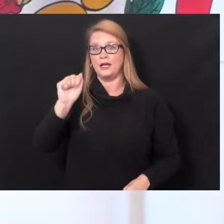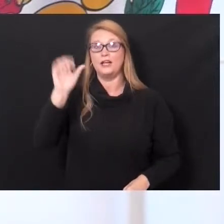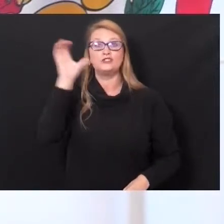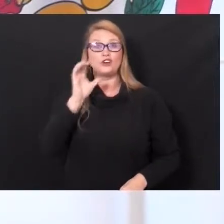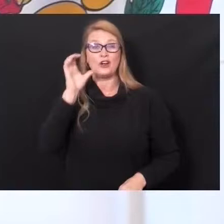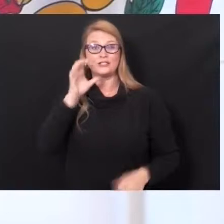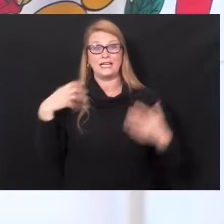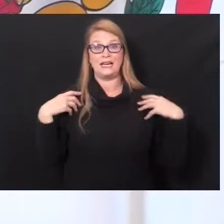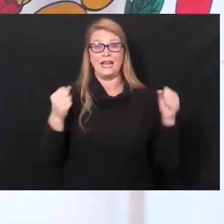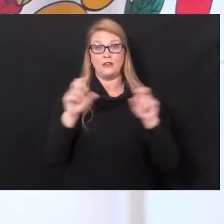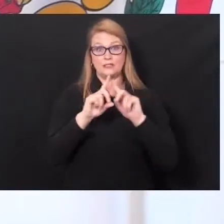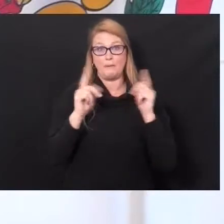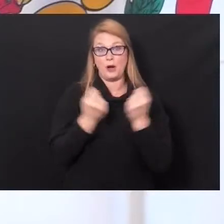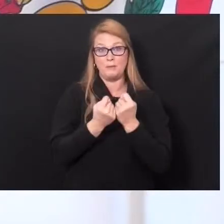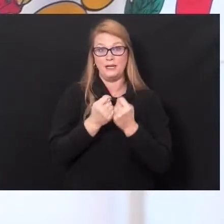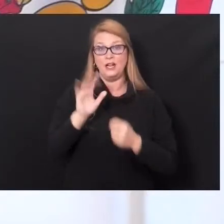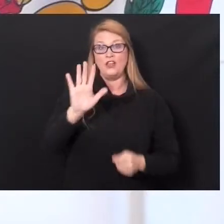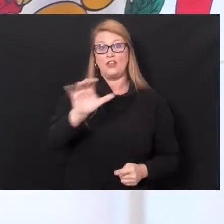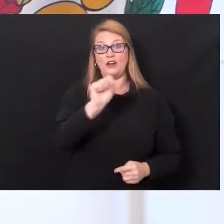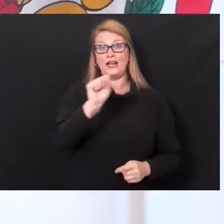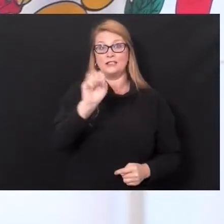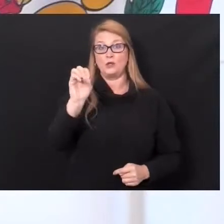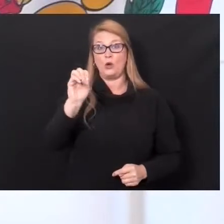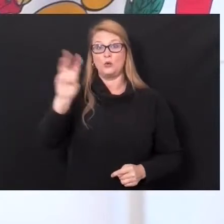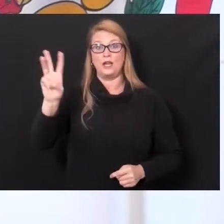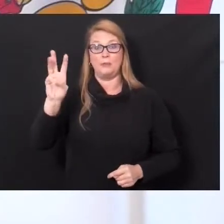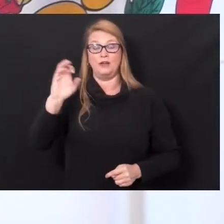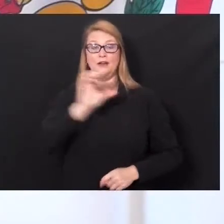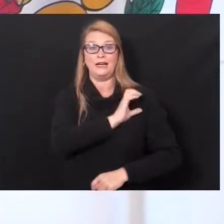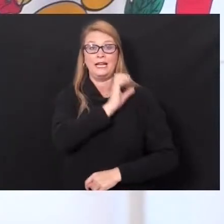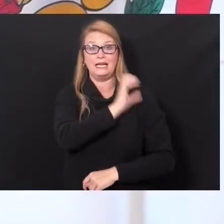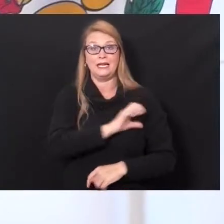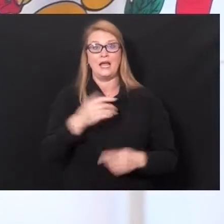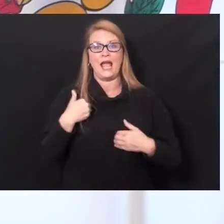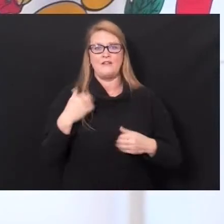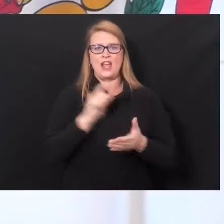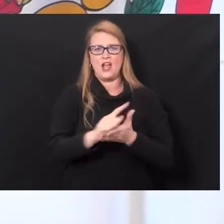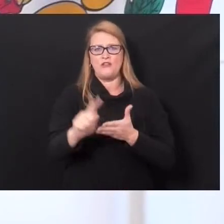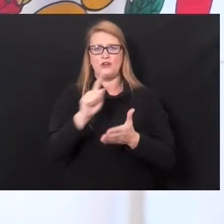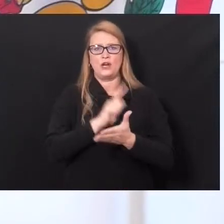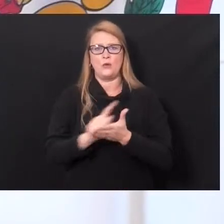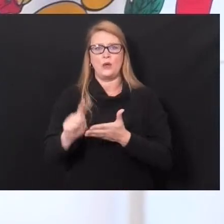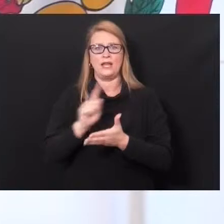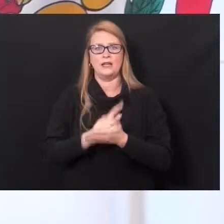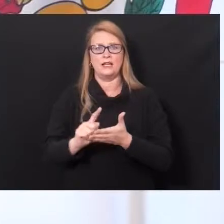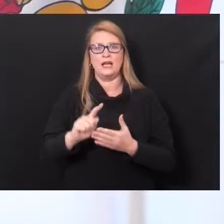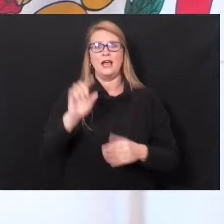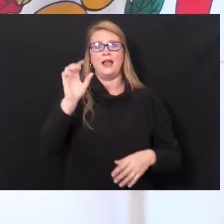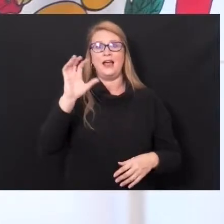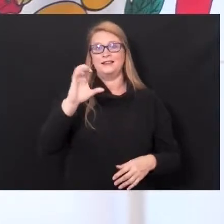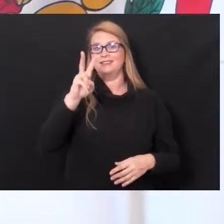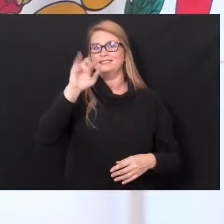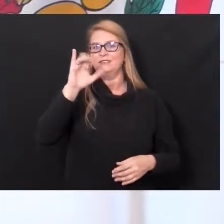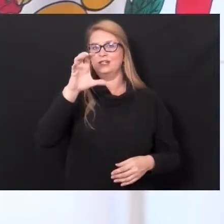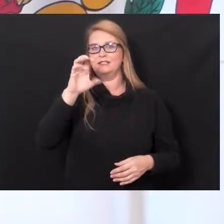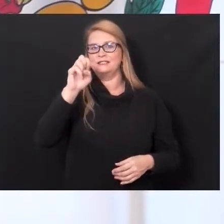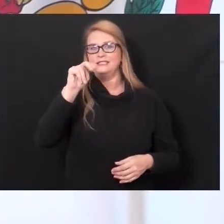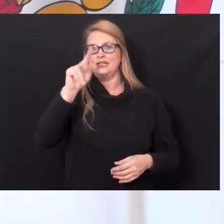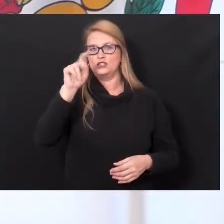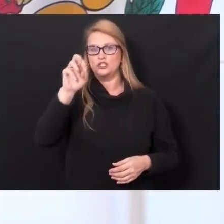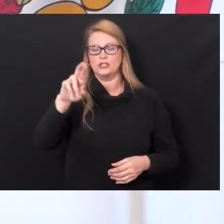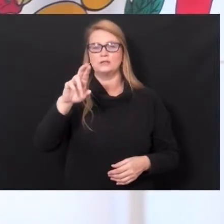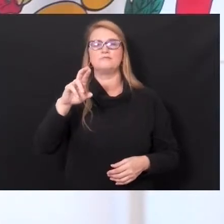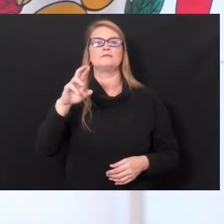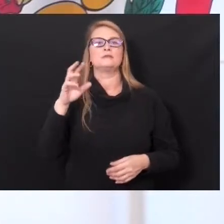and their Saving Our Wisdom Clinic that they hold each week at the Charleston Coliseum and Convention Center.